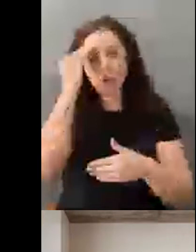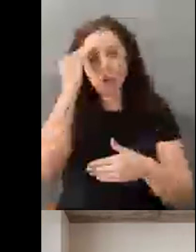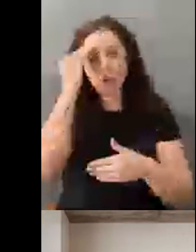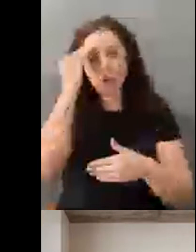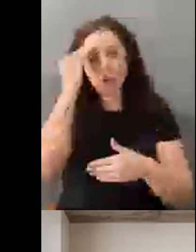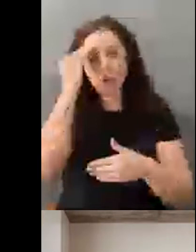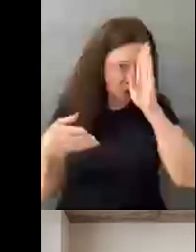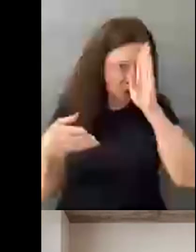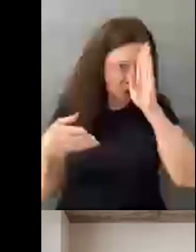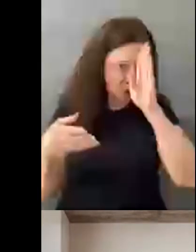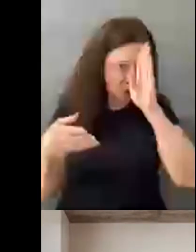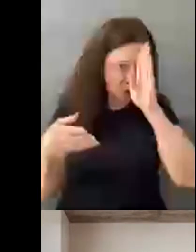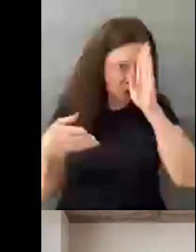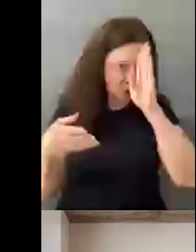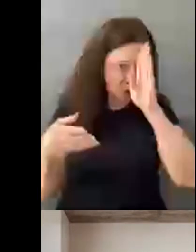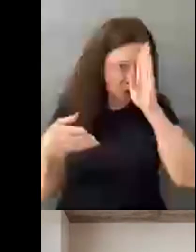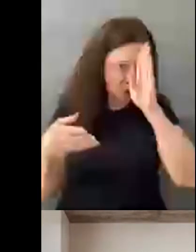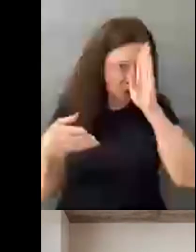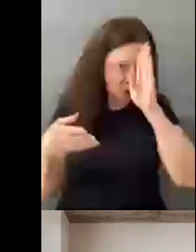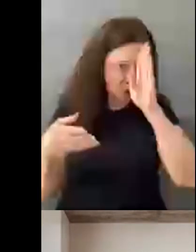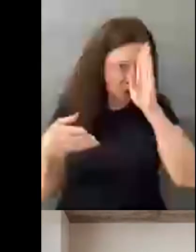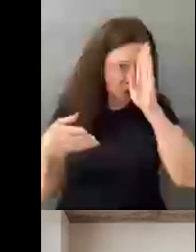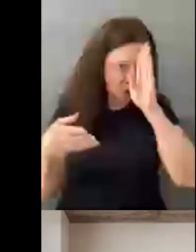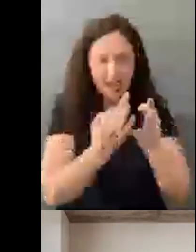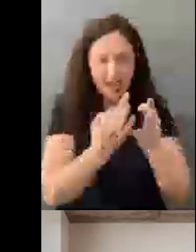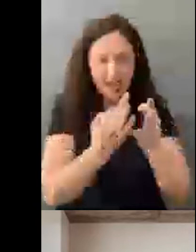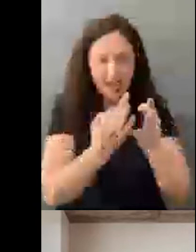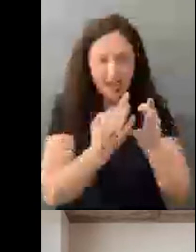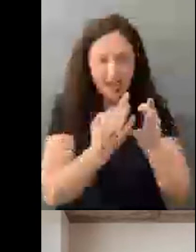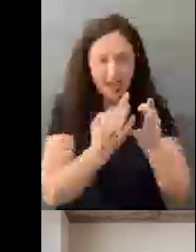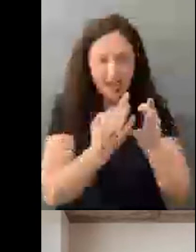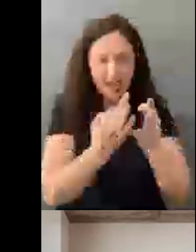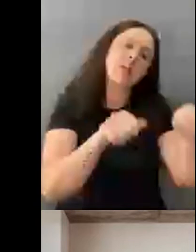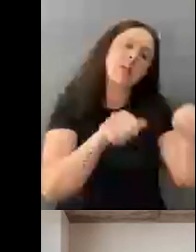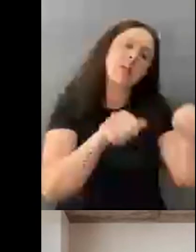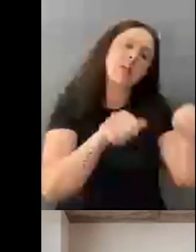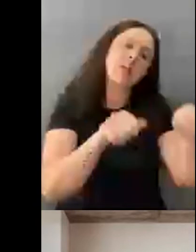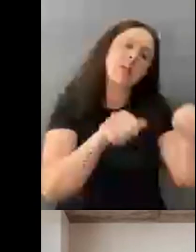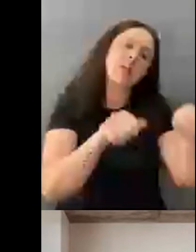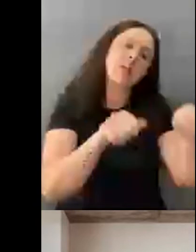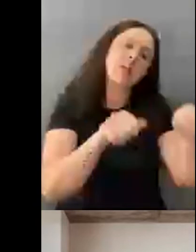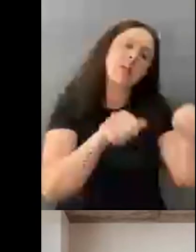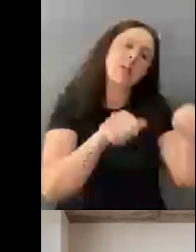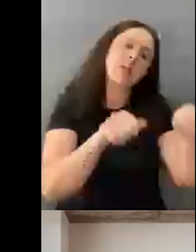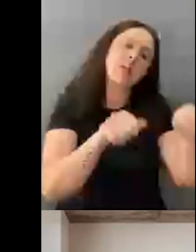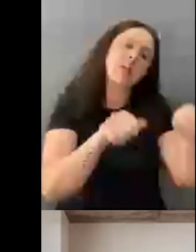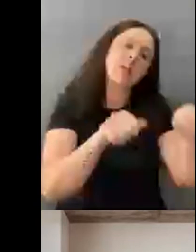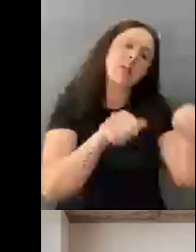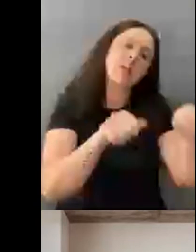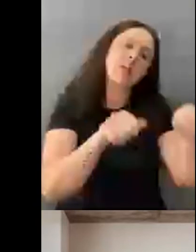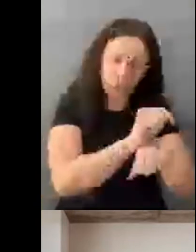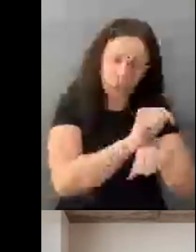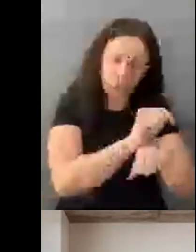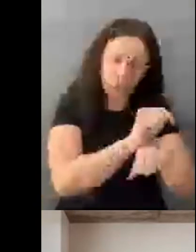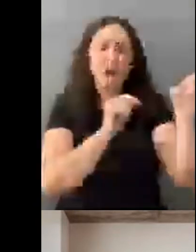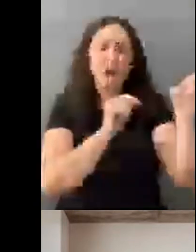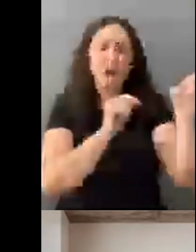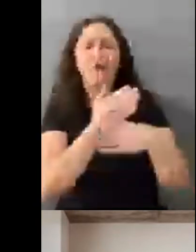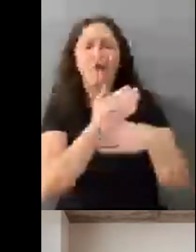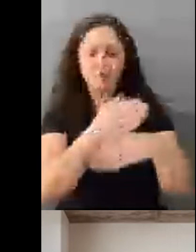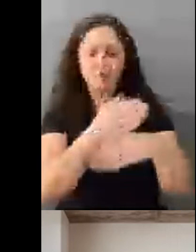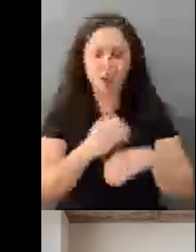services to children and families and some of the other billable services in terms of consultation. But what's Sorry, not if I could collected is interrupt, kids.